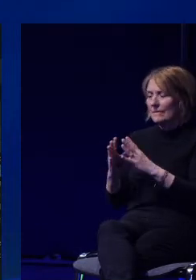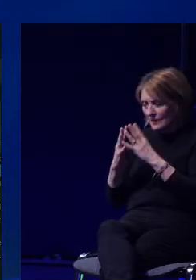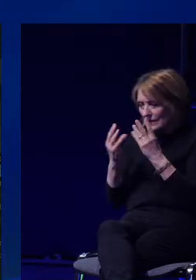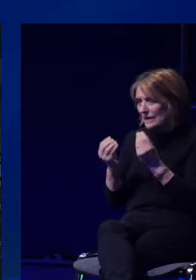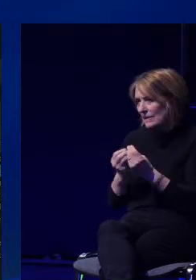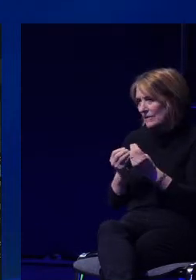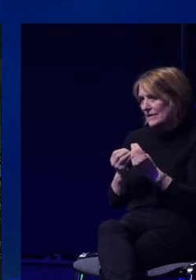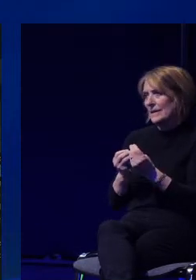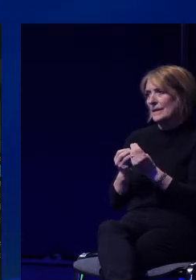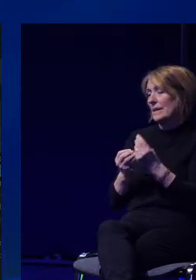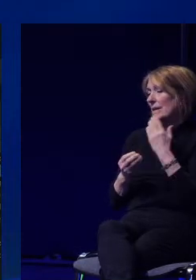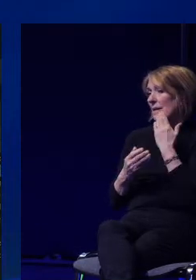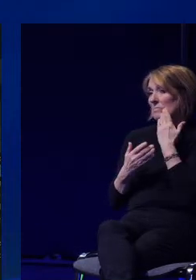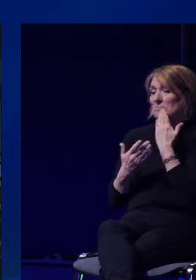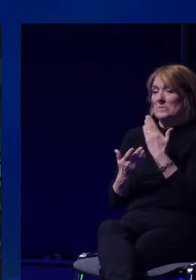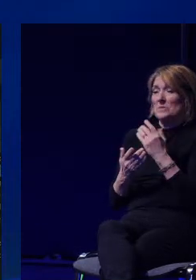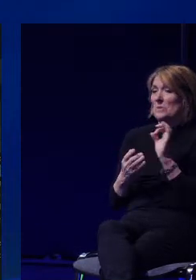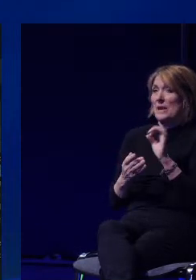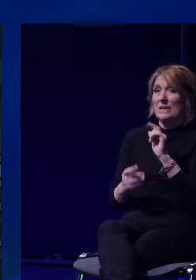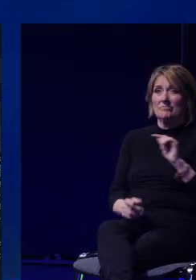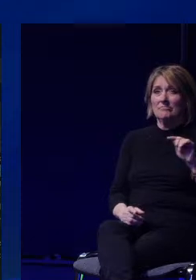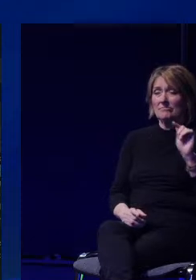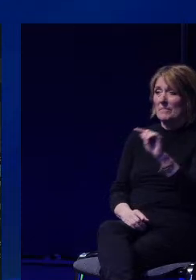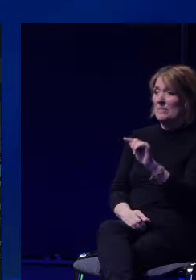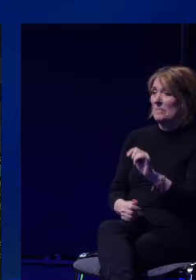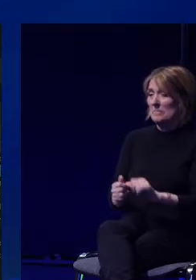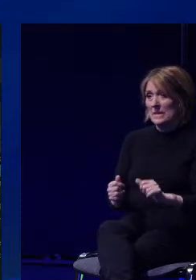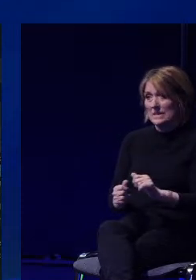I don't know any better one to do pre-visualization.